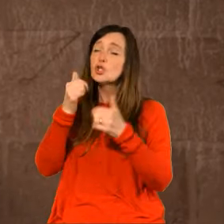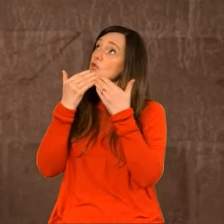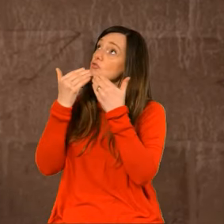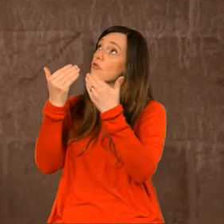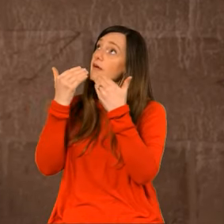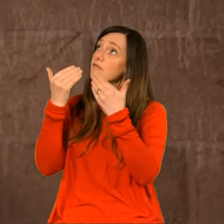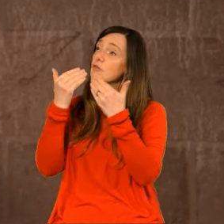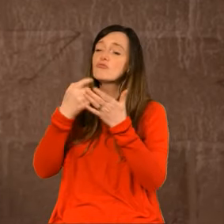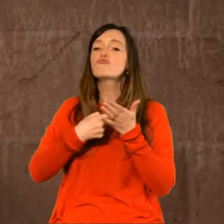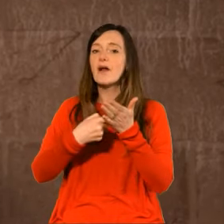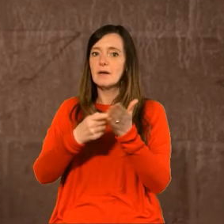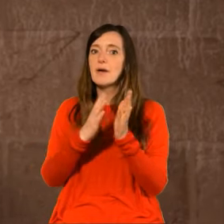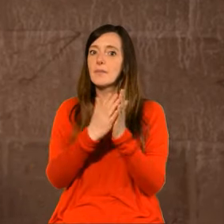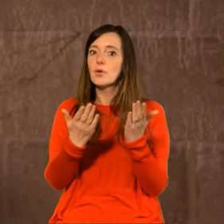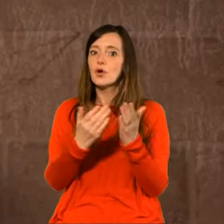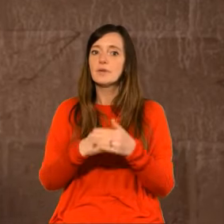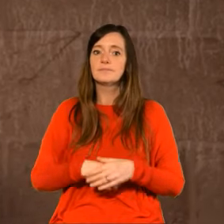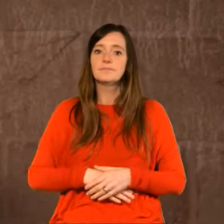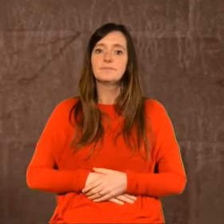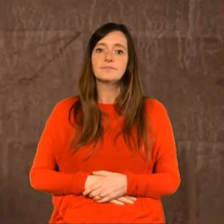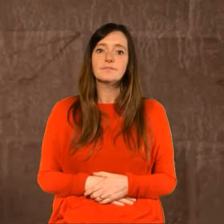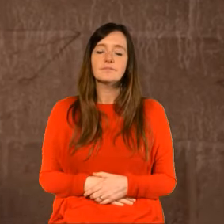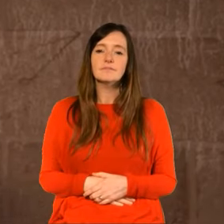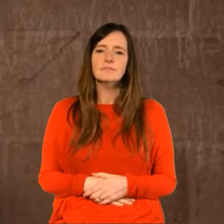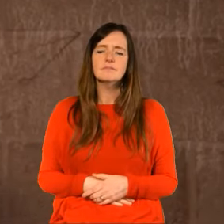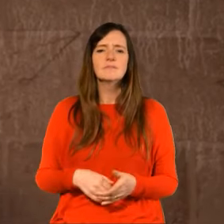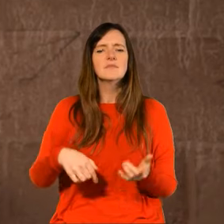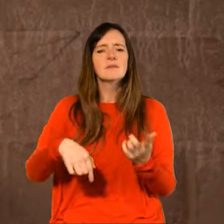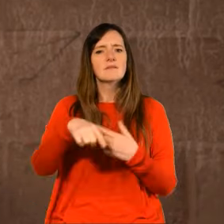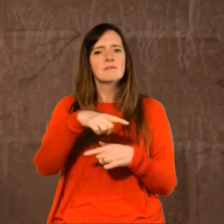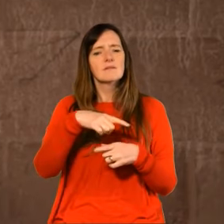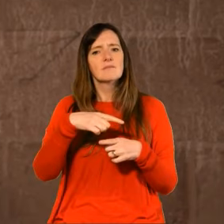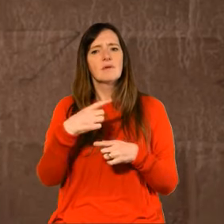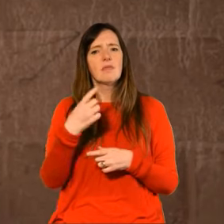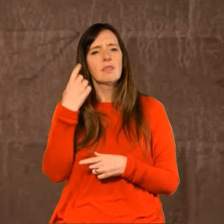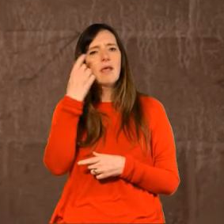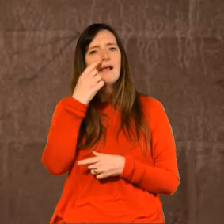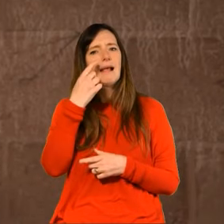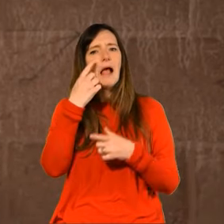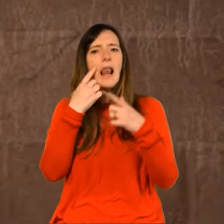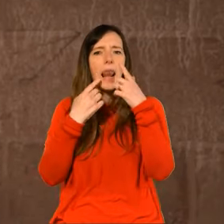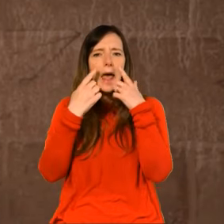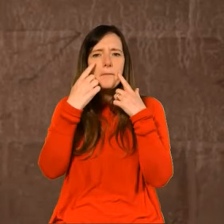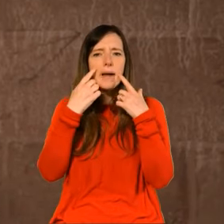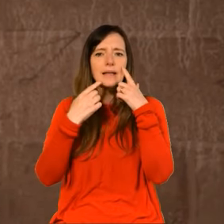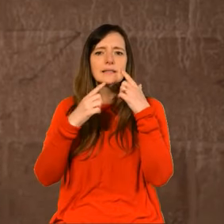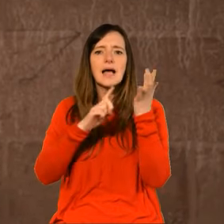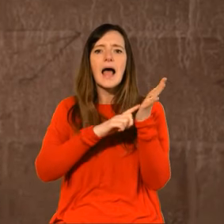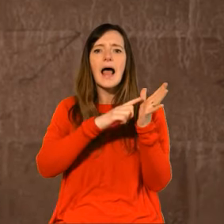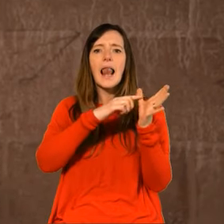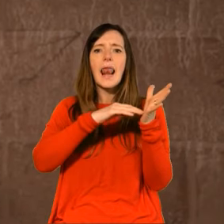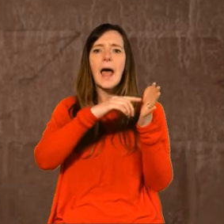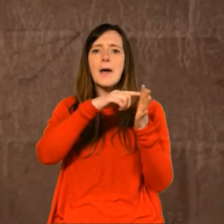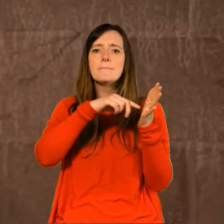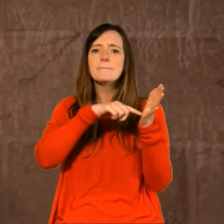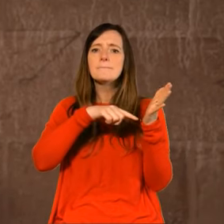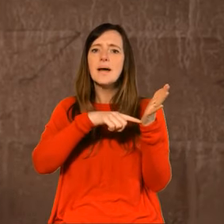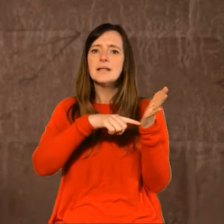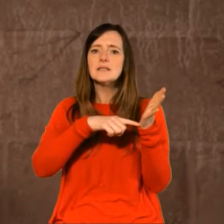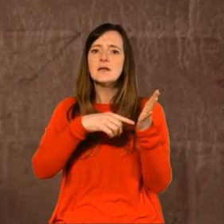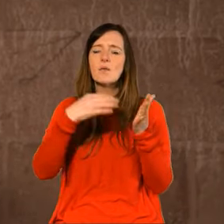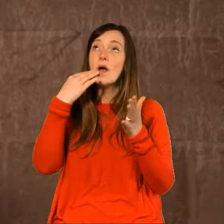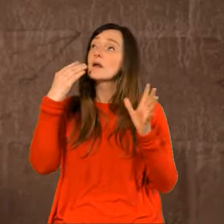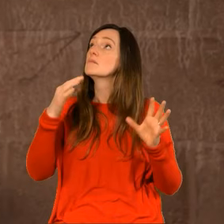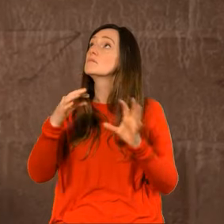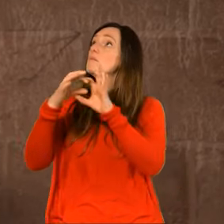and look at. Well, as we're thinking about lamenting this morning and drawing near to God at times when it hurts, I certainly